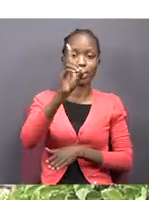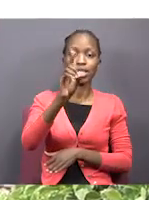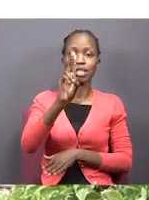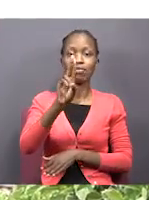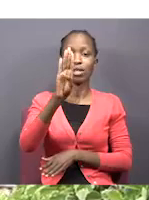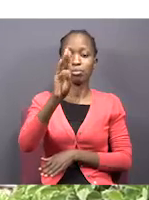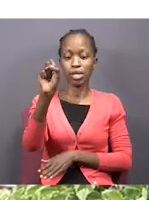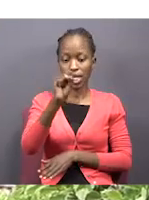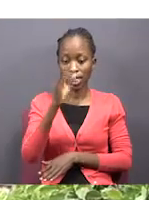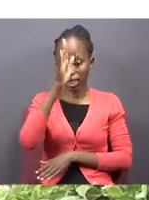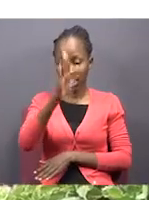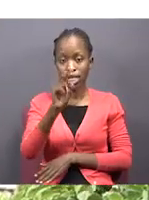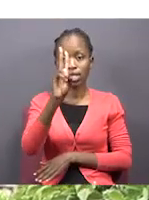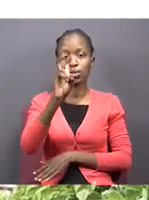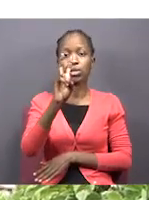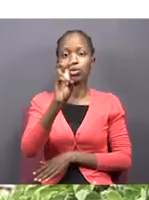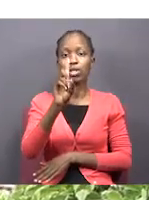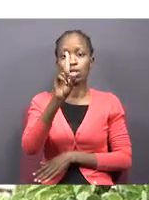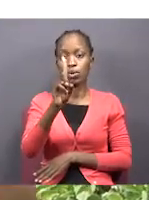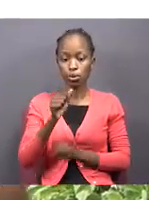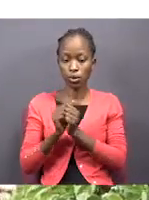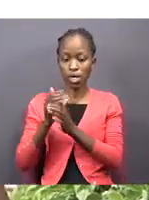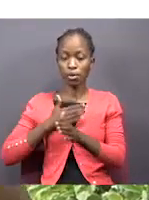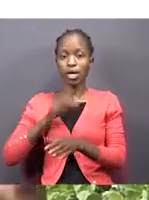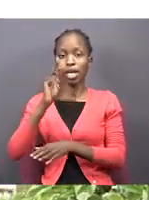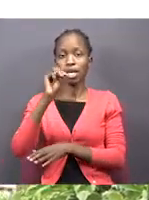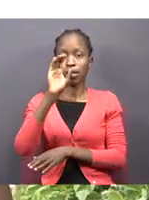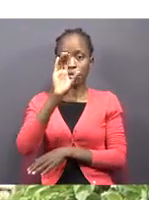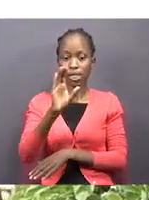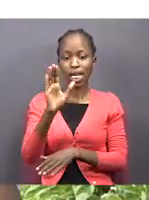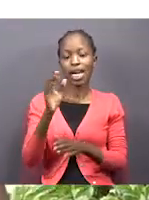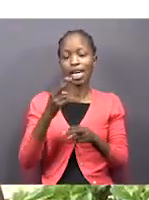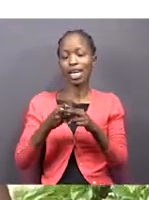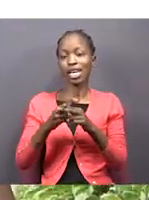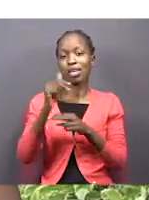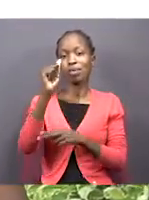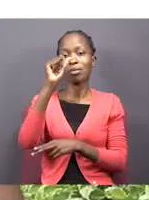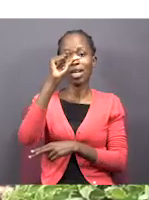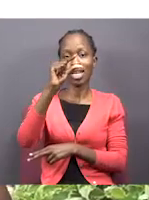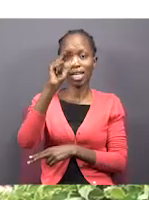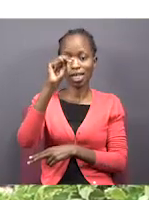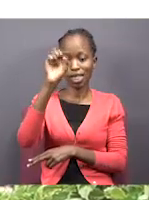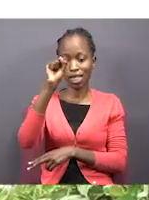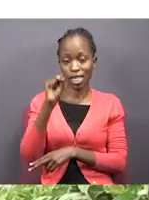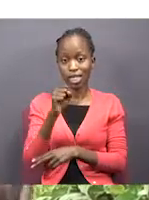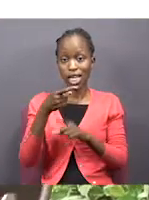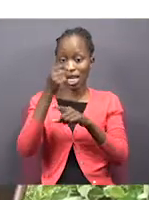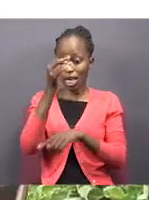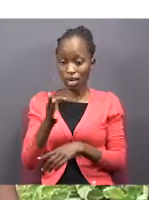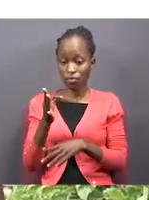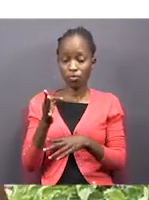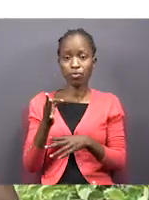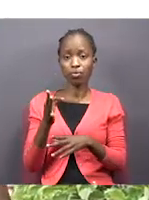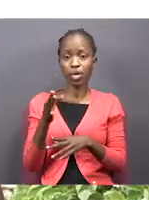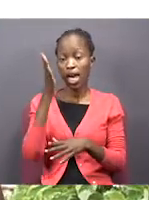Welcome back to Dvbs Sunday 2021 with me, your moderator, Ivina Sayer. Now, I know you're watching this online. Maybe you're